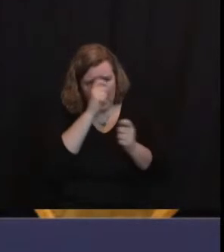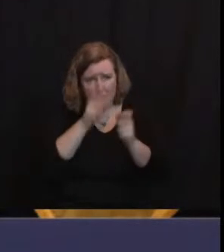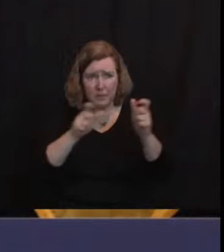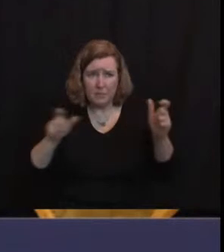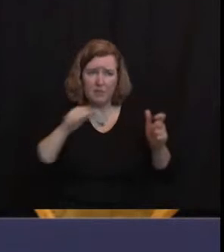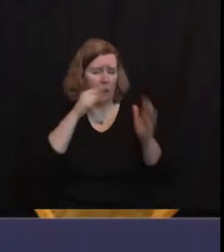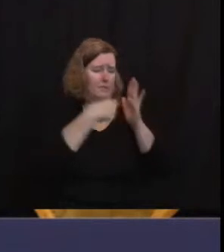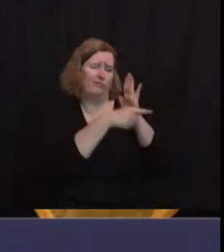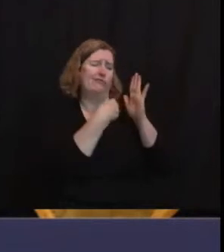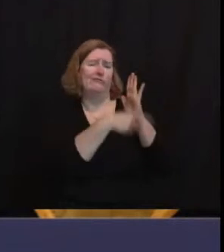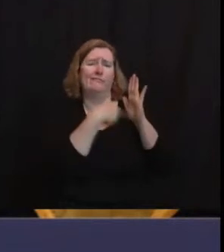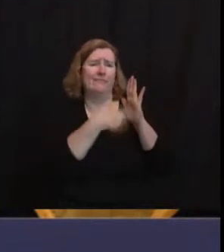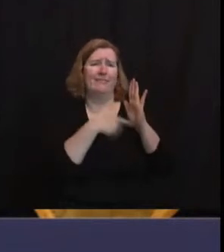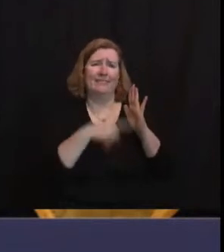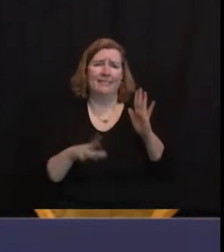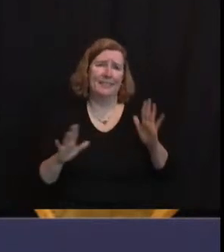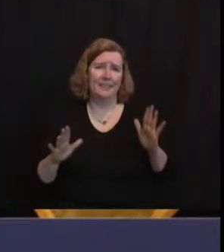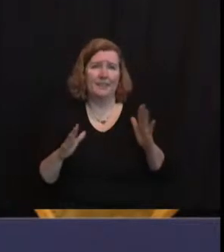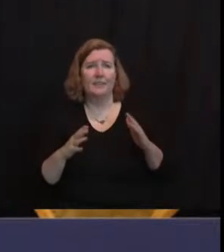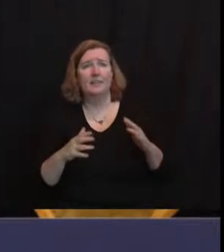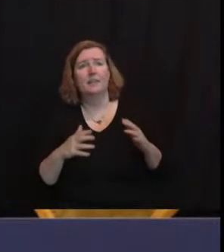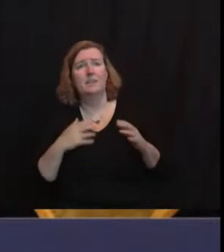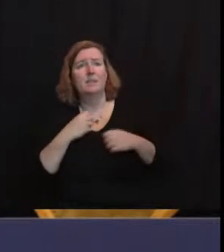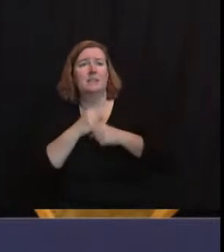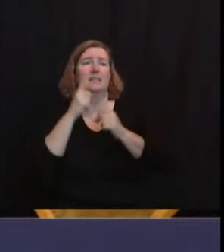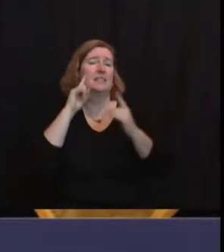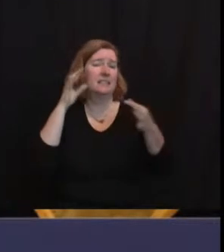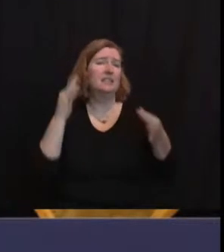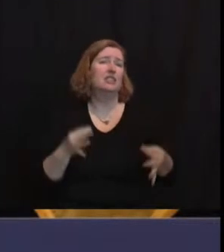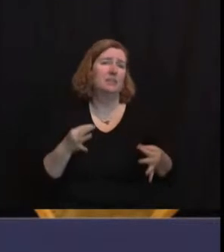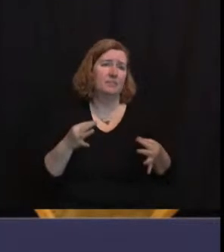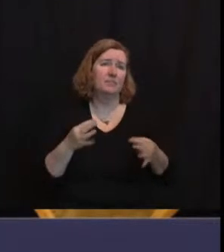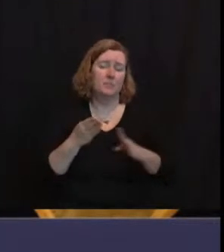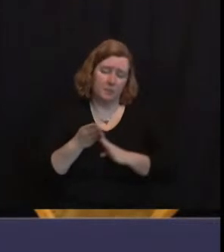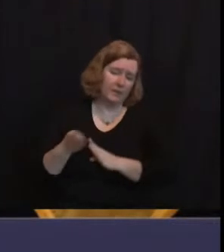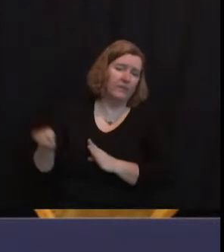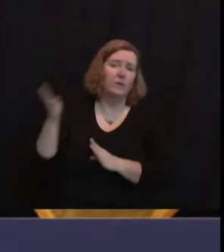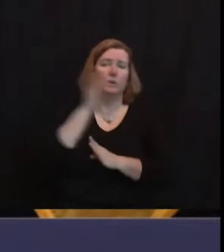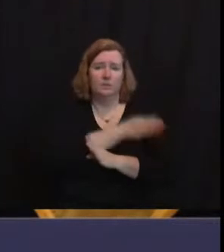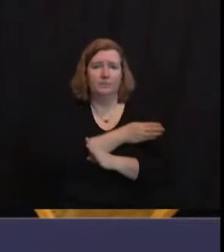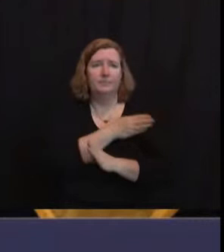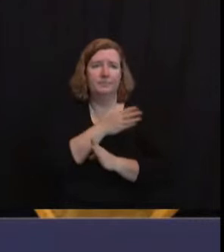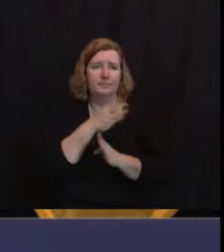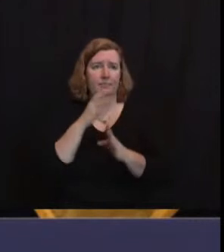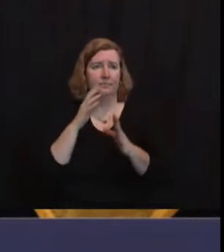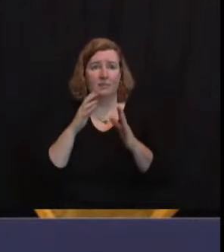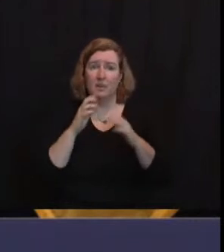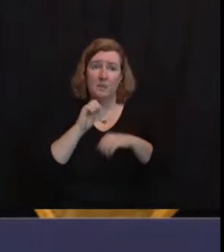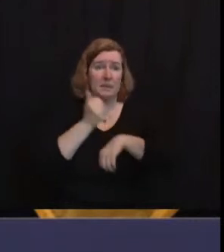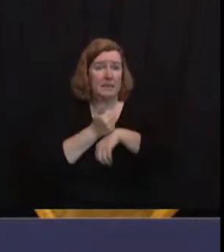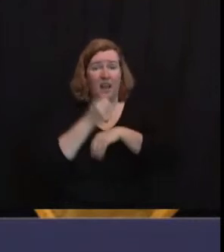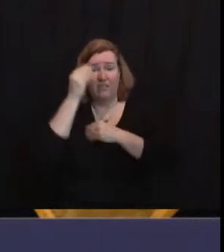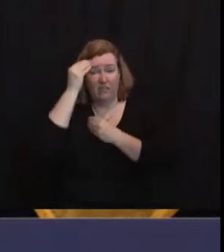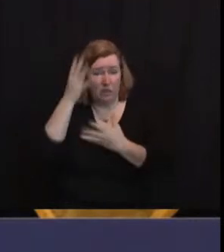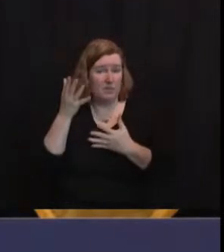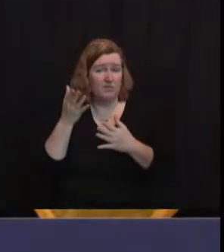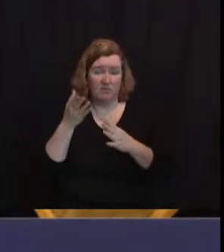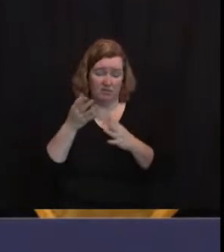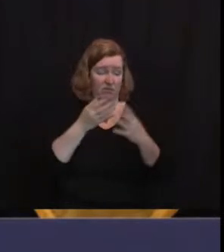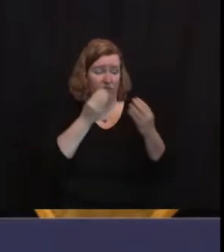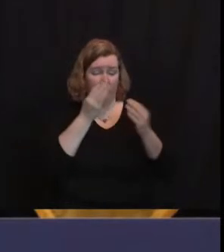decisions at the time we make them based on the best information we have. Somebody also raised their, why did you